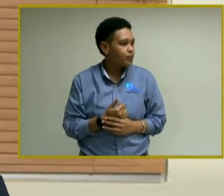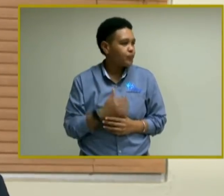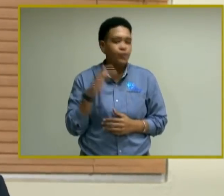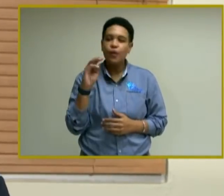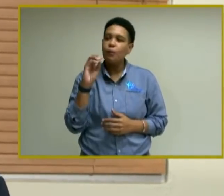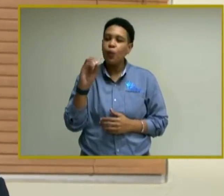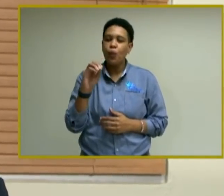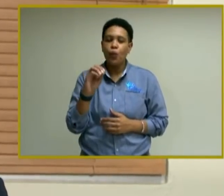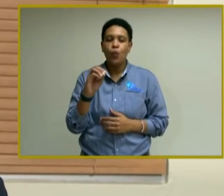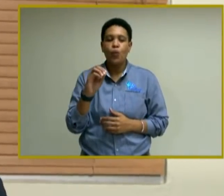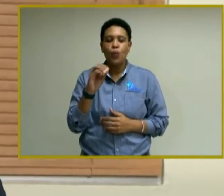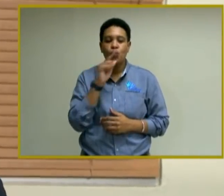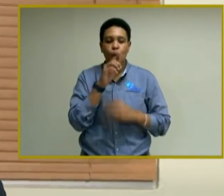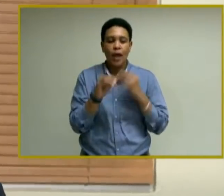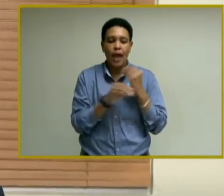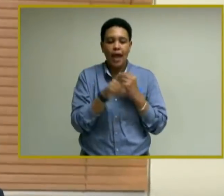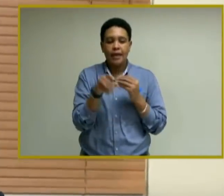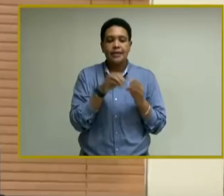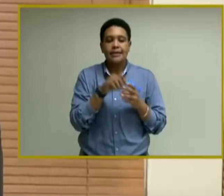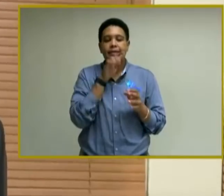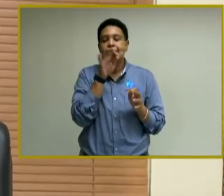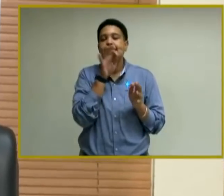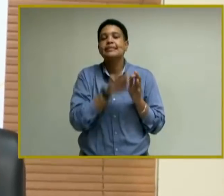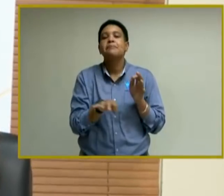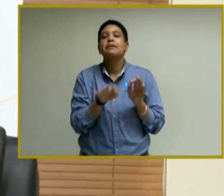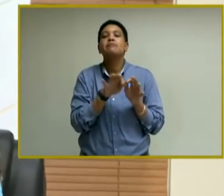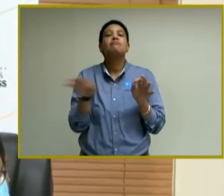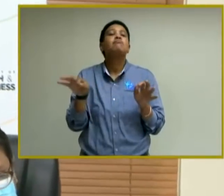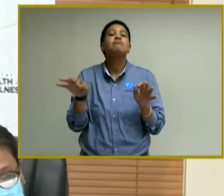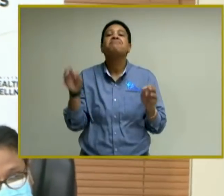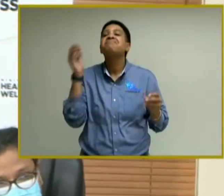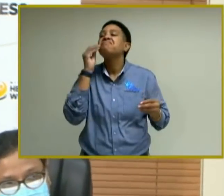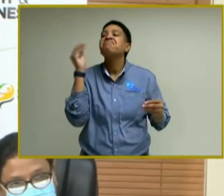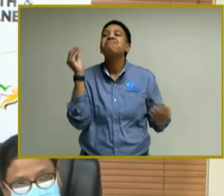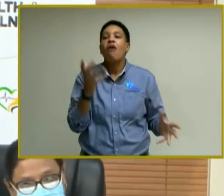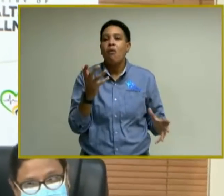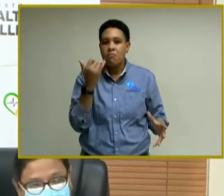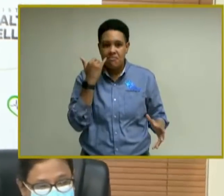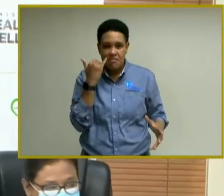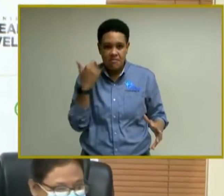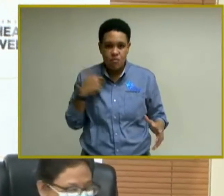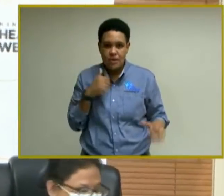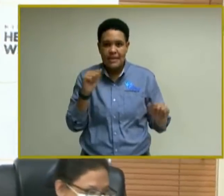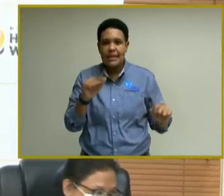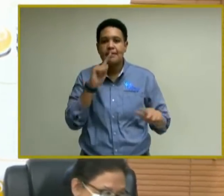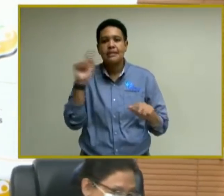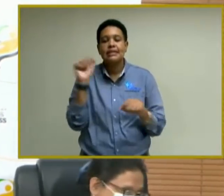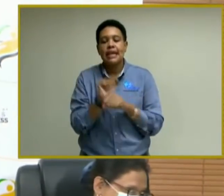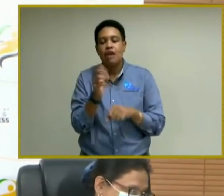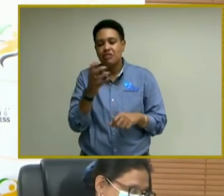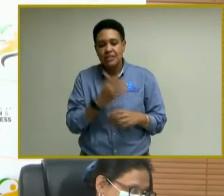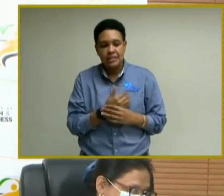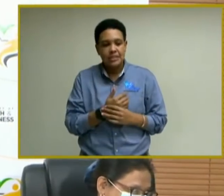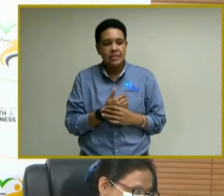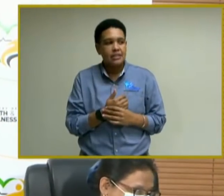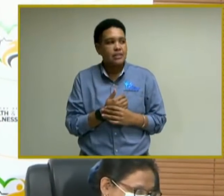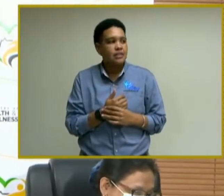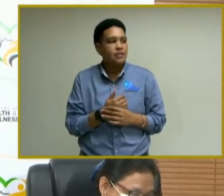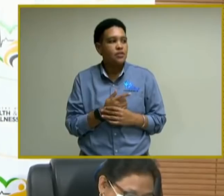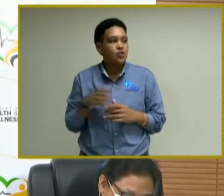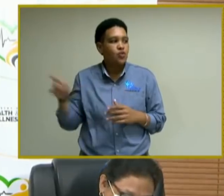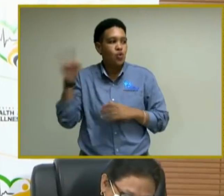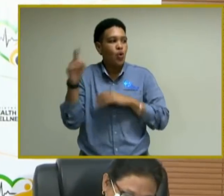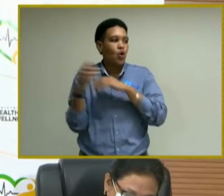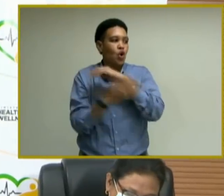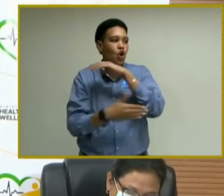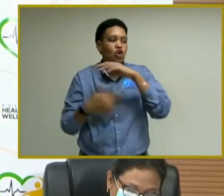CMO, so in simplistic terms, if we can be guaranteed that those countries that